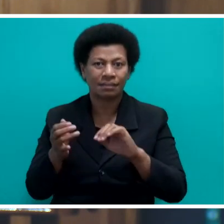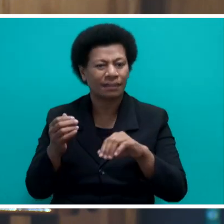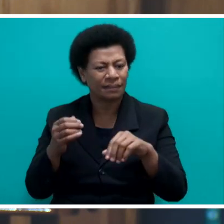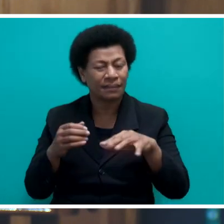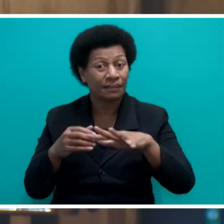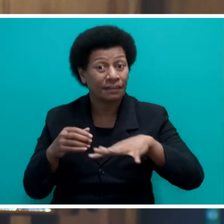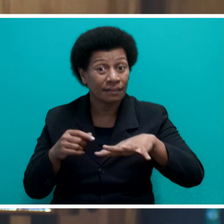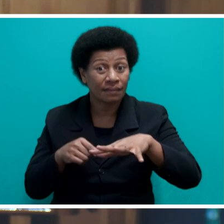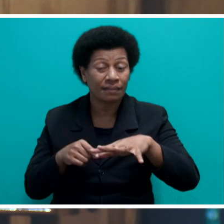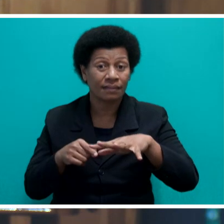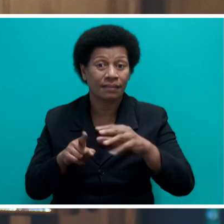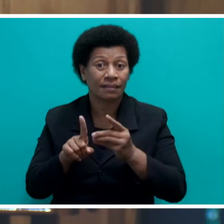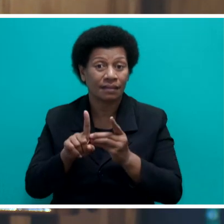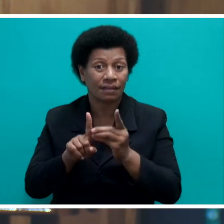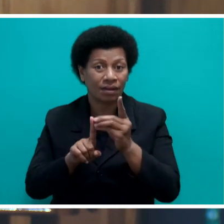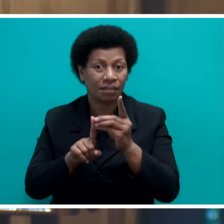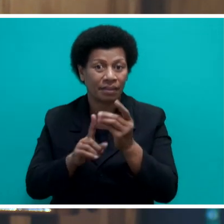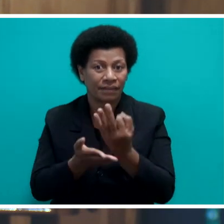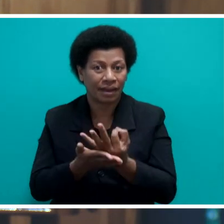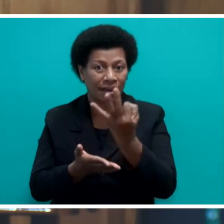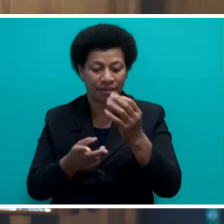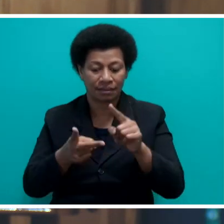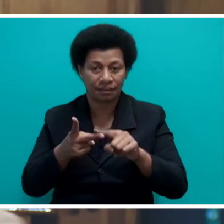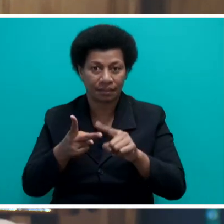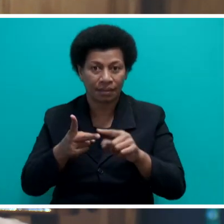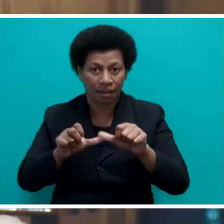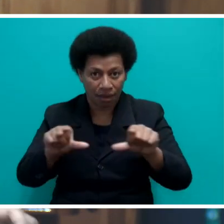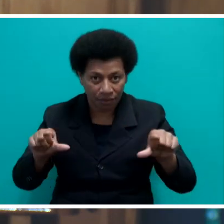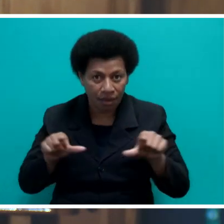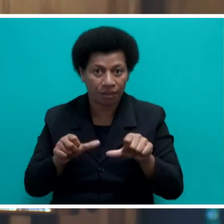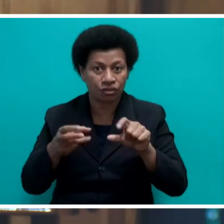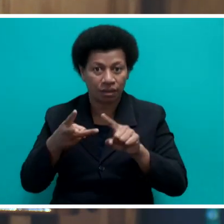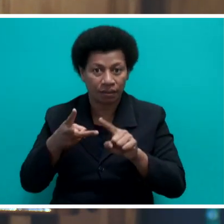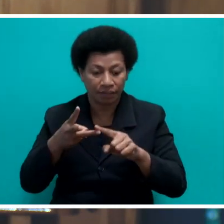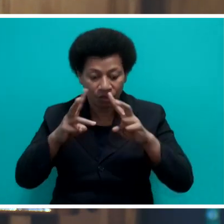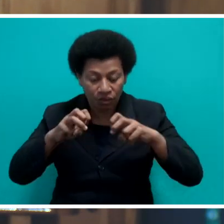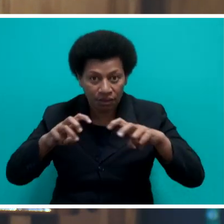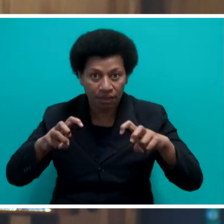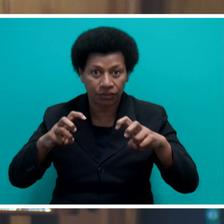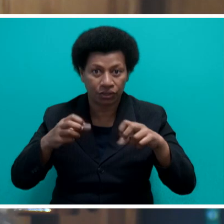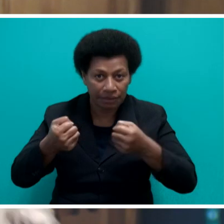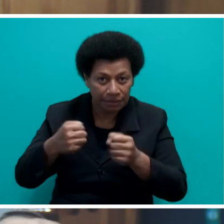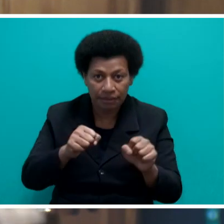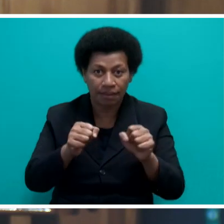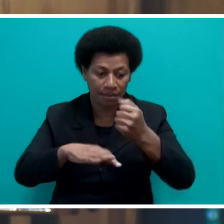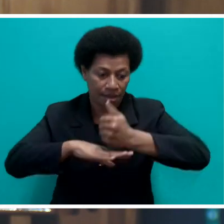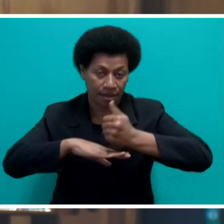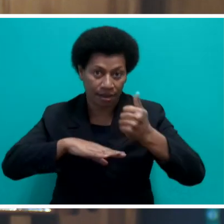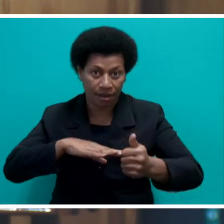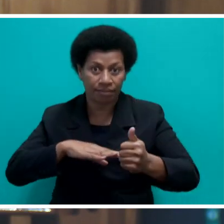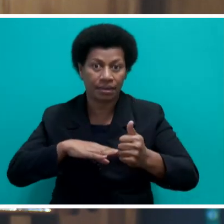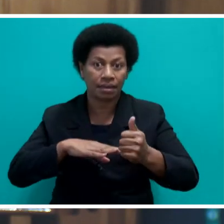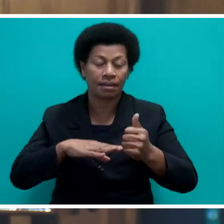such as development finance, agriculture, research systems, governance, industrial